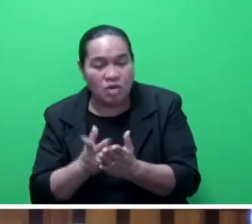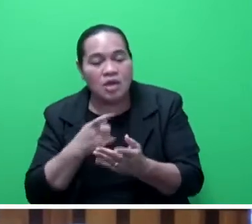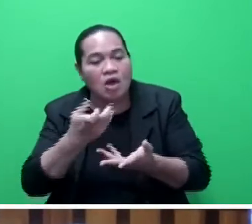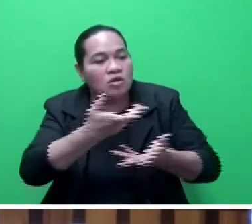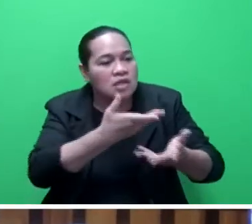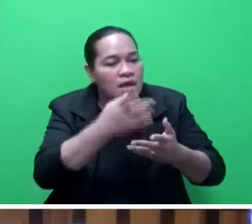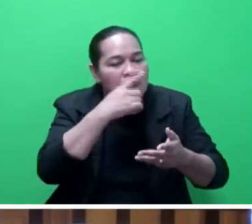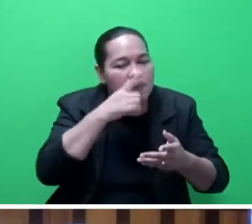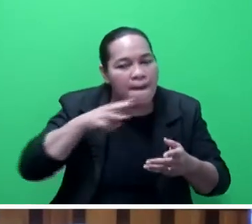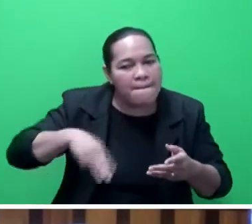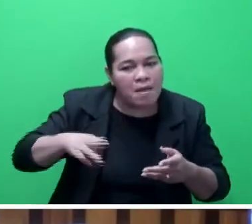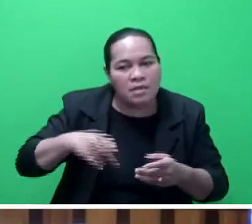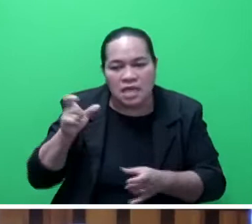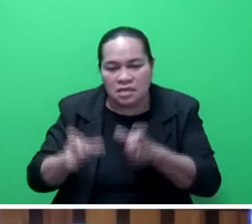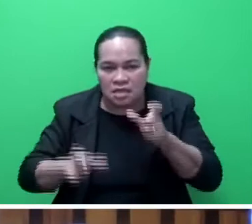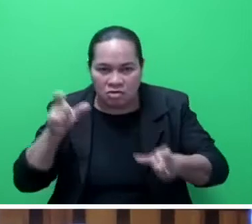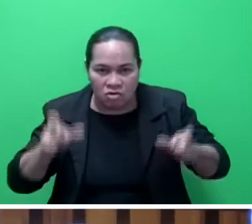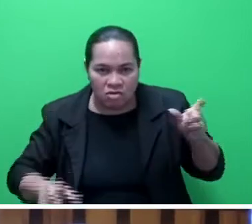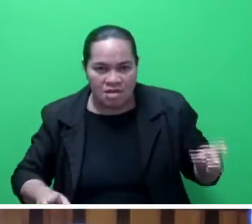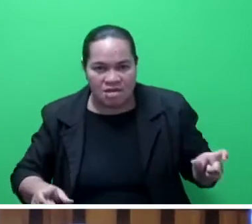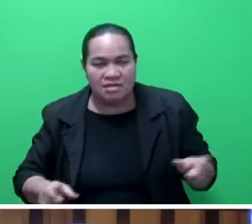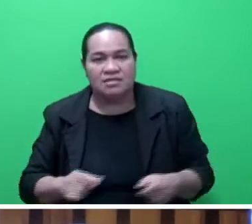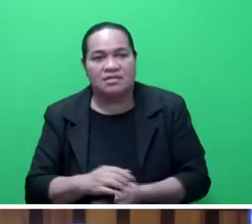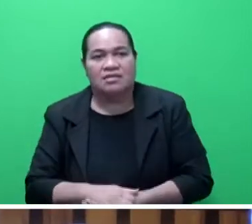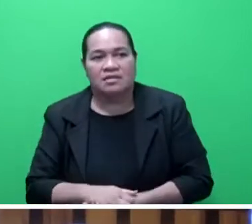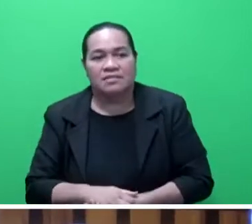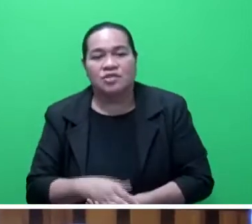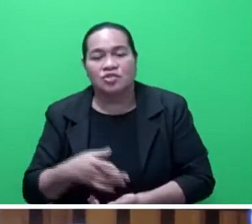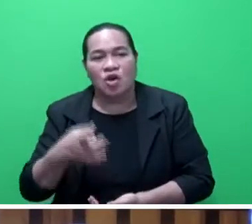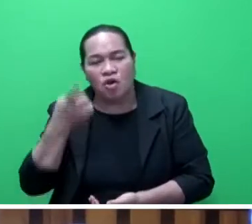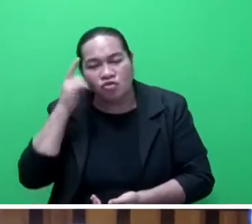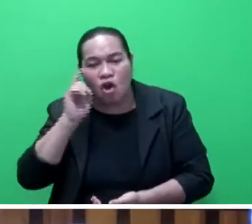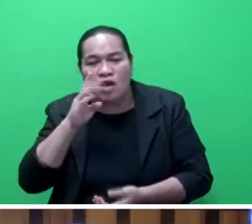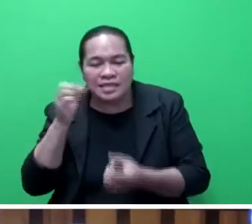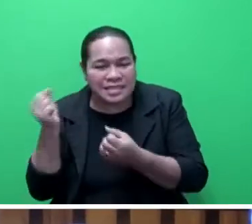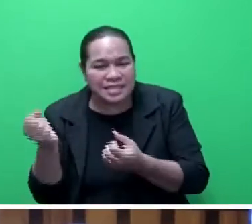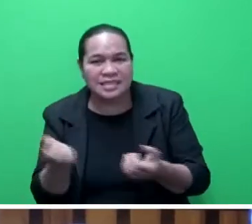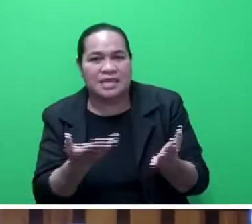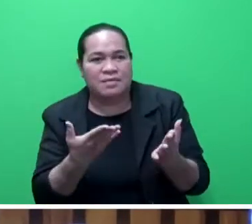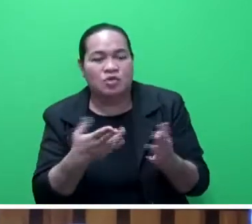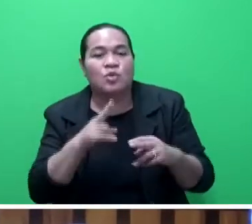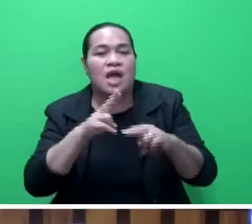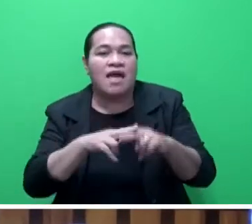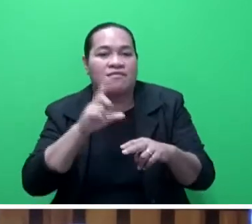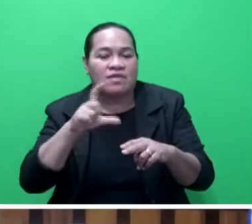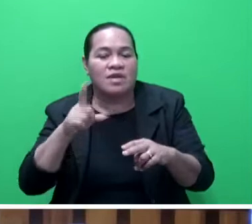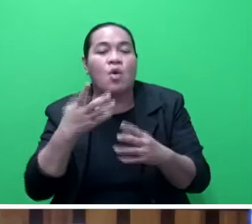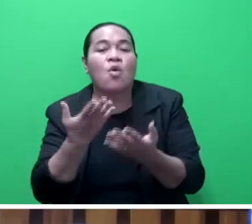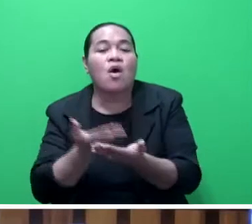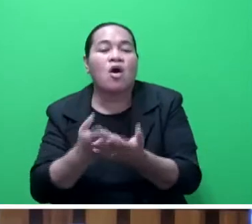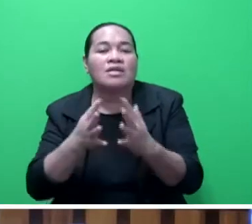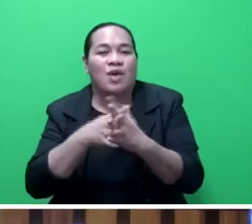other relevant stakeholders from the sugar industry, sir. A call went out for submissions through the FCCC website and social